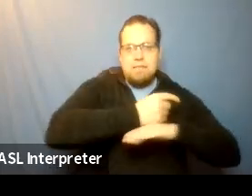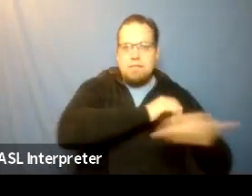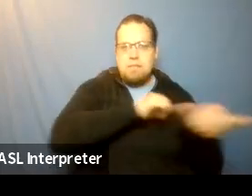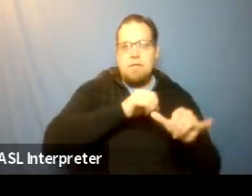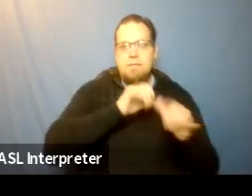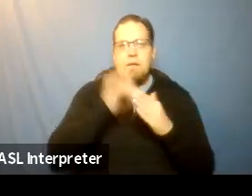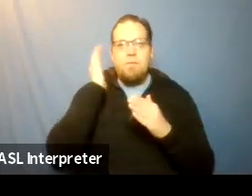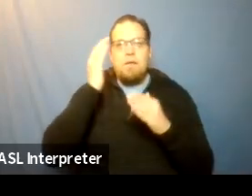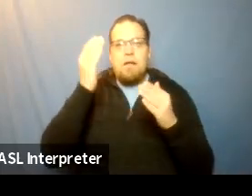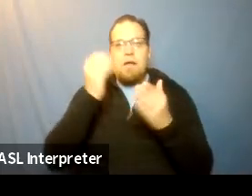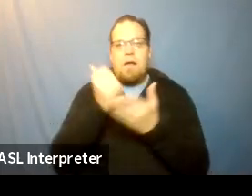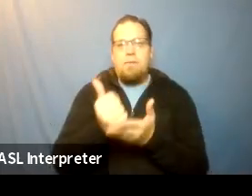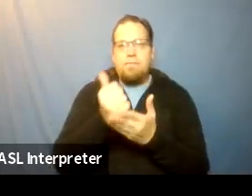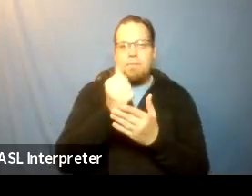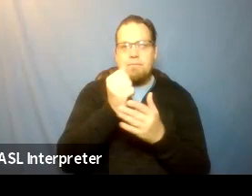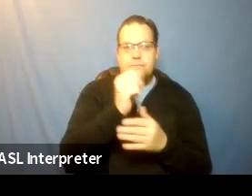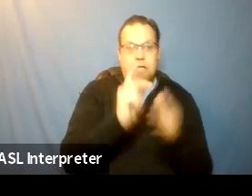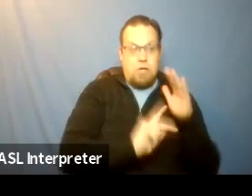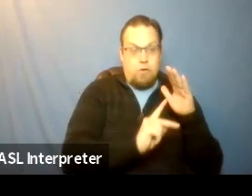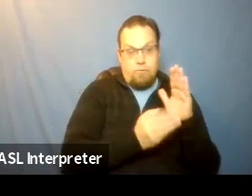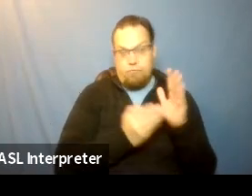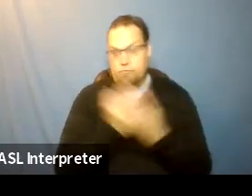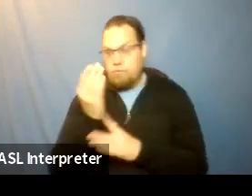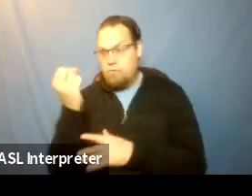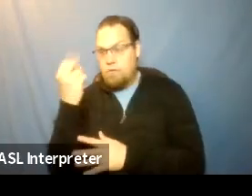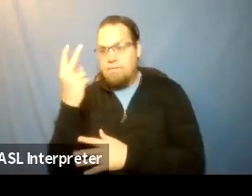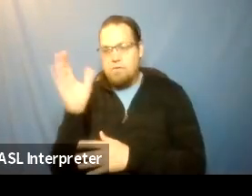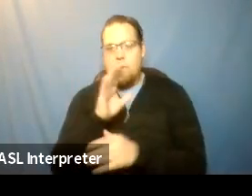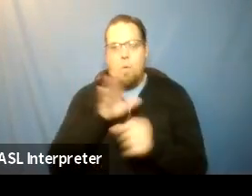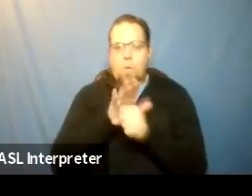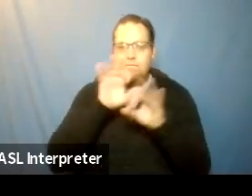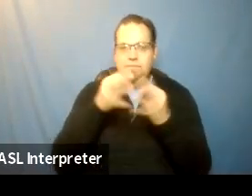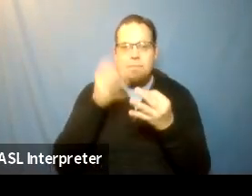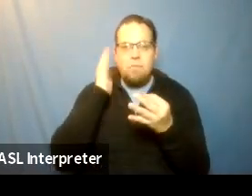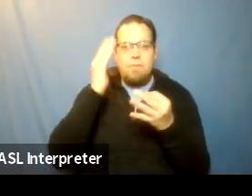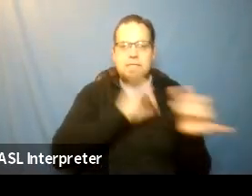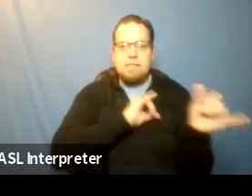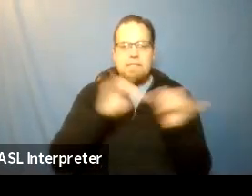K through 12, so that your whole family would be on the same cohort day.